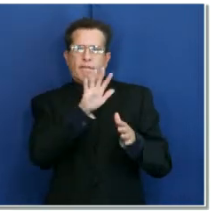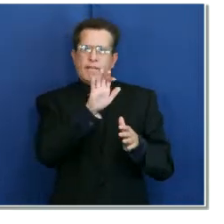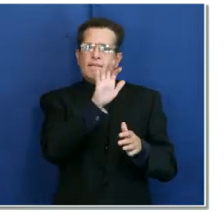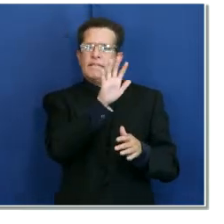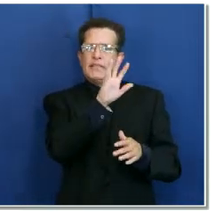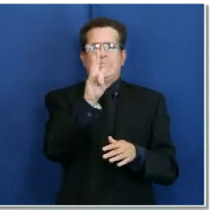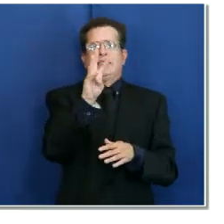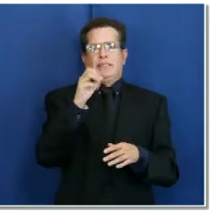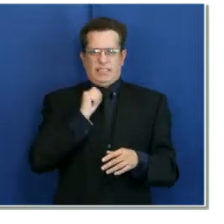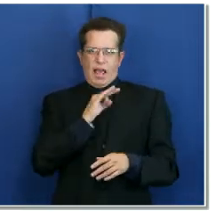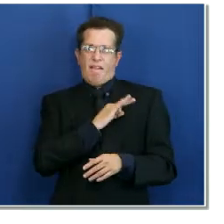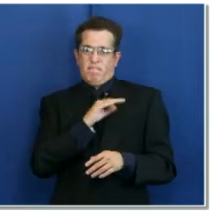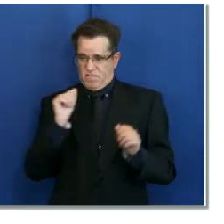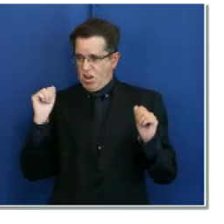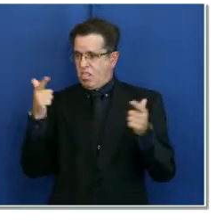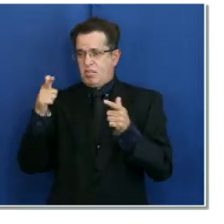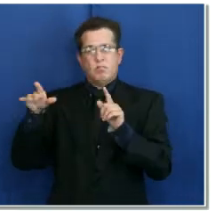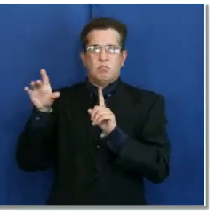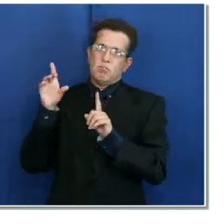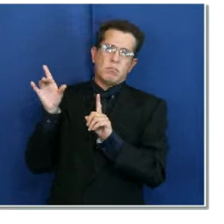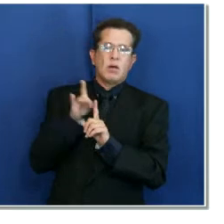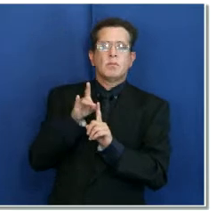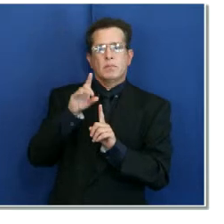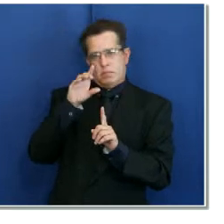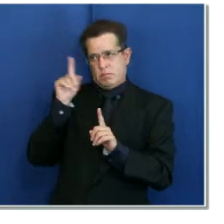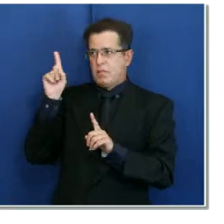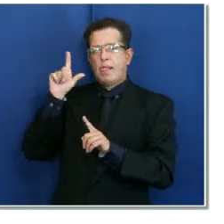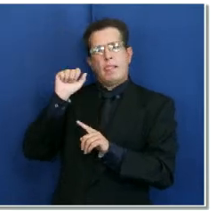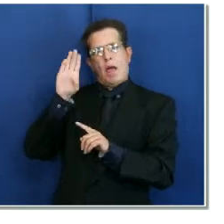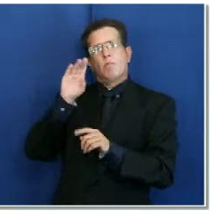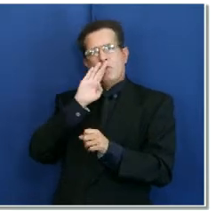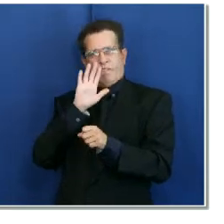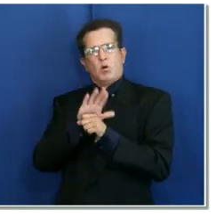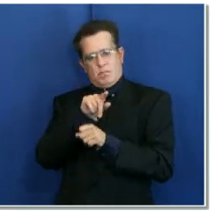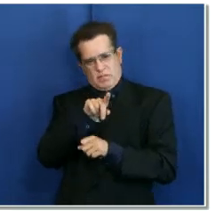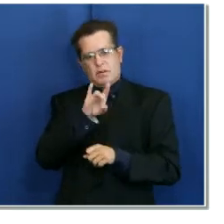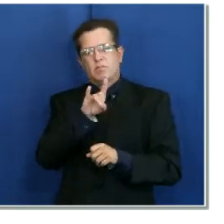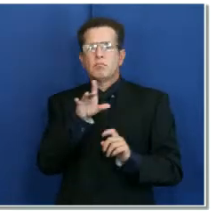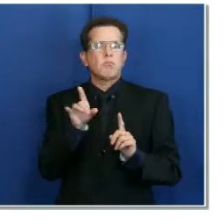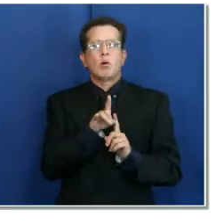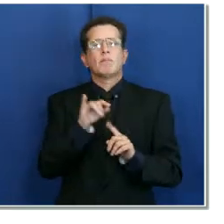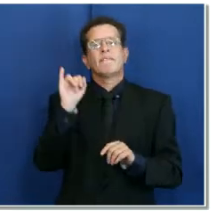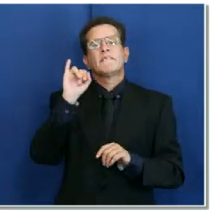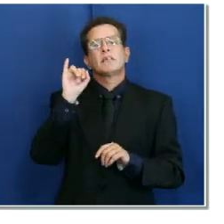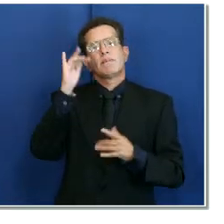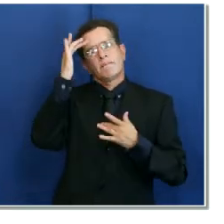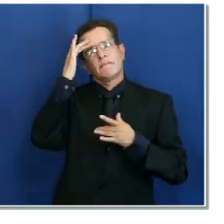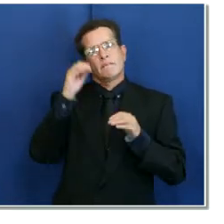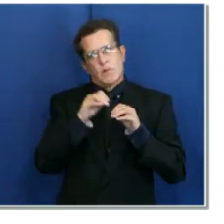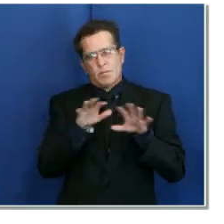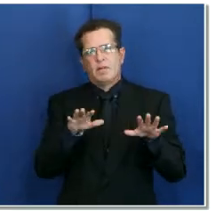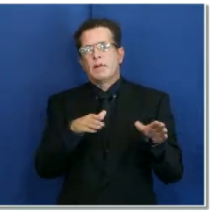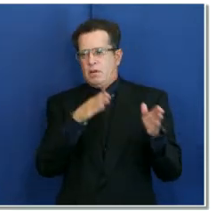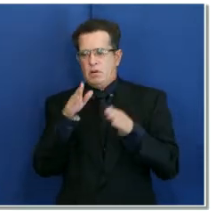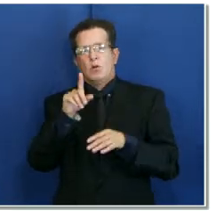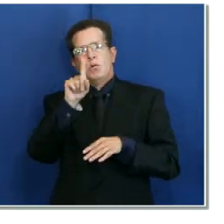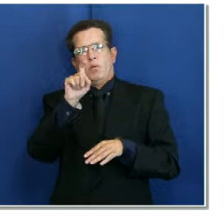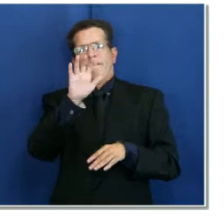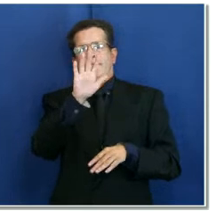staff that have been diagnosed with laboratory-confirmed COVID-19, and this includes 158